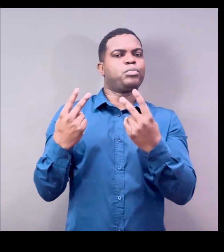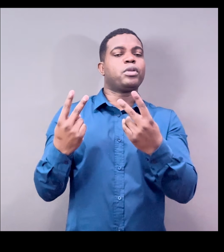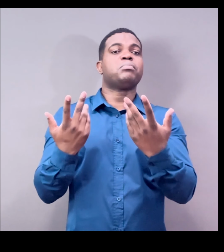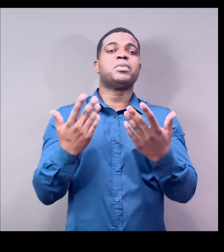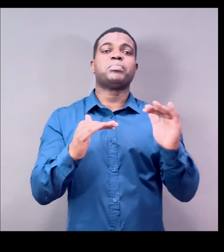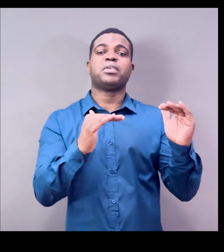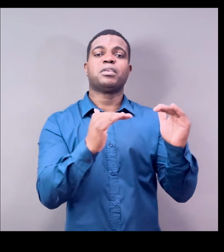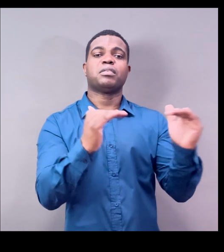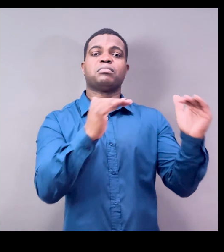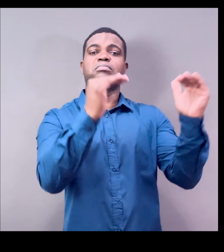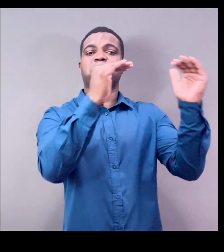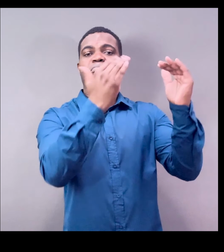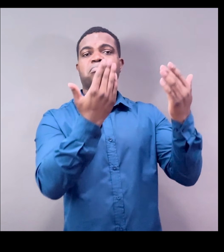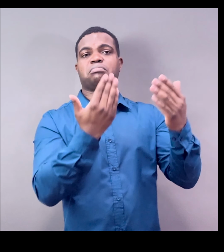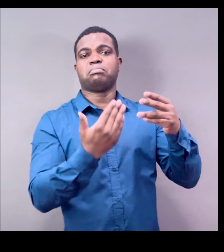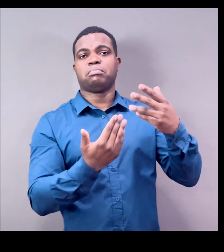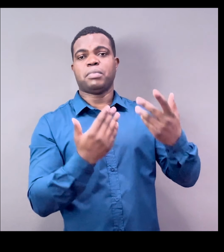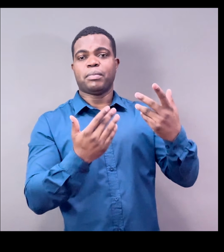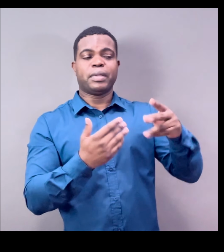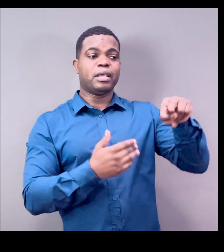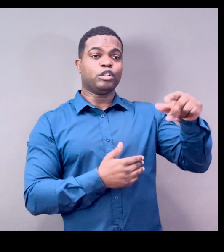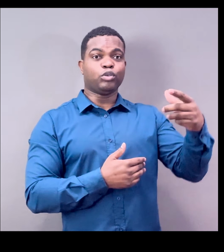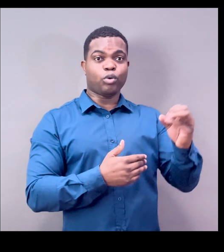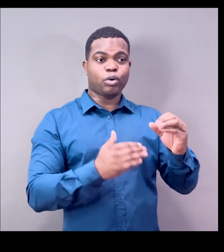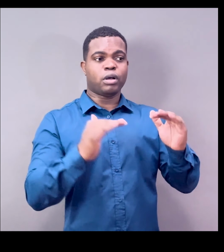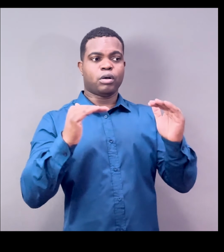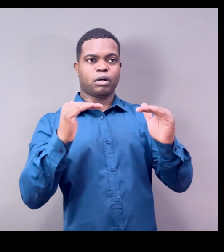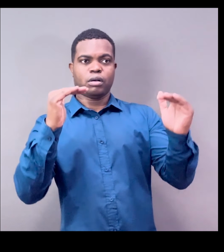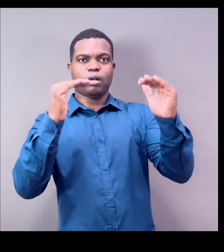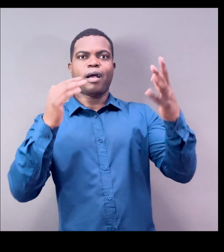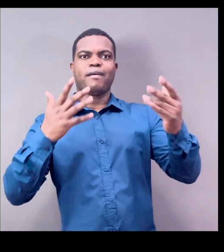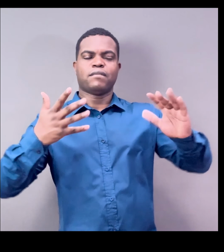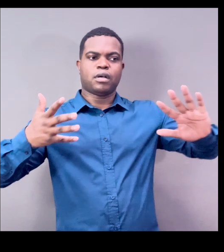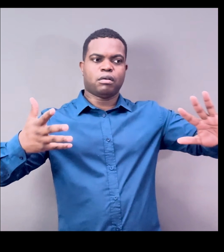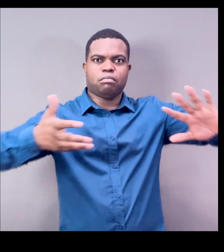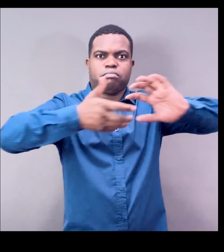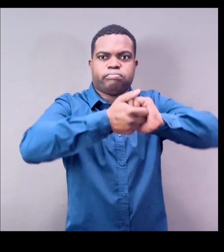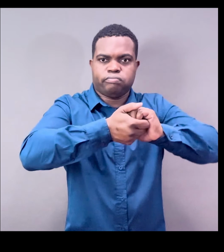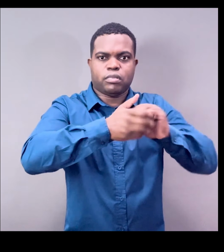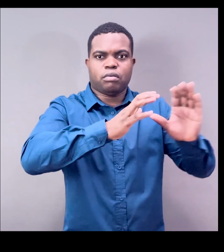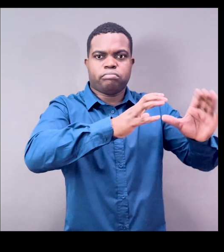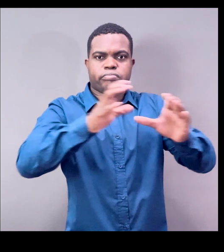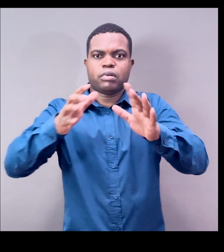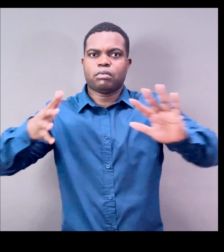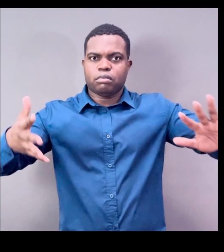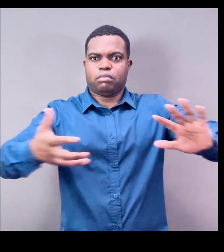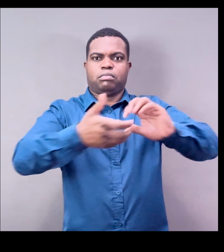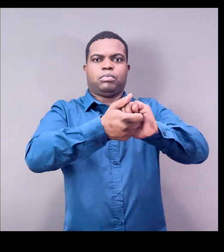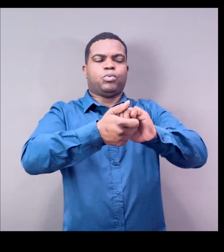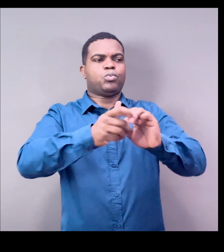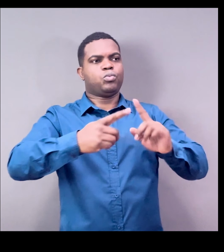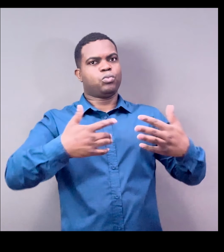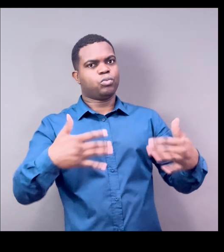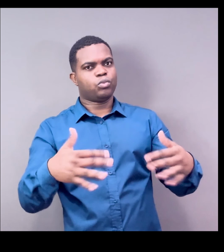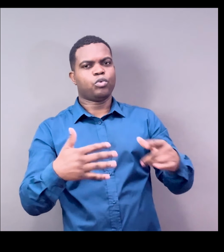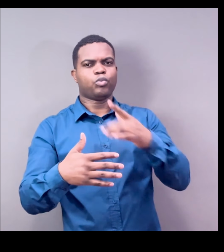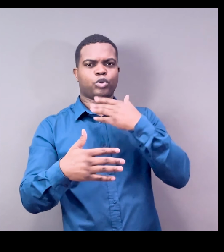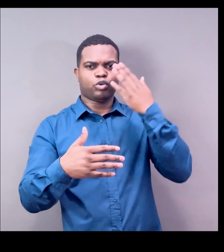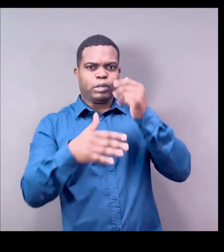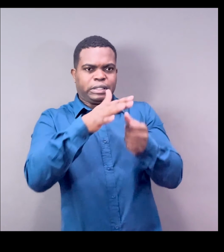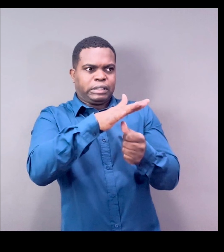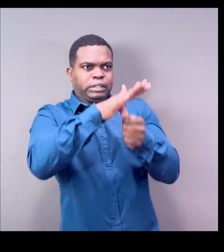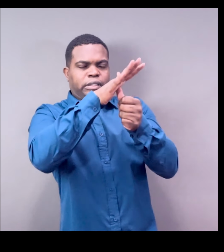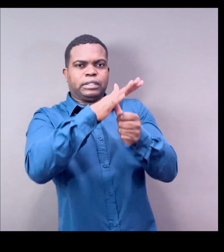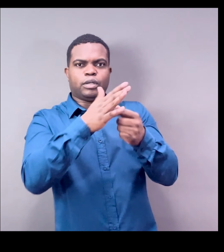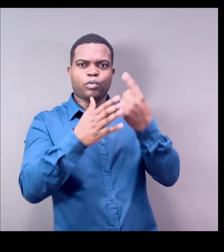NGOs, organizations that has formed coalition. We have coalition of organizations.